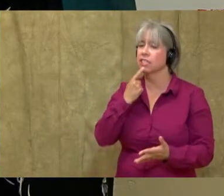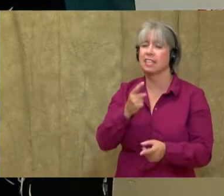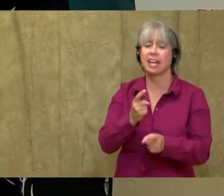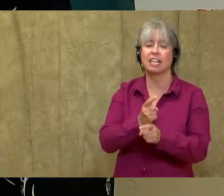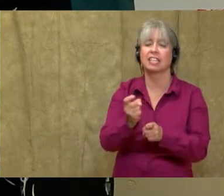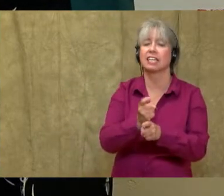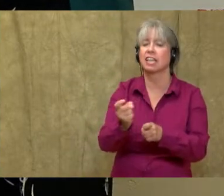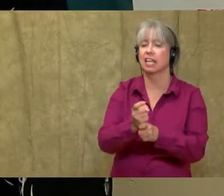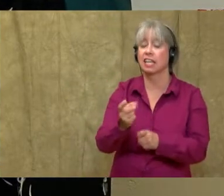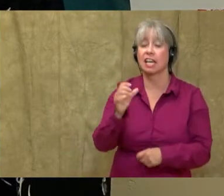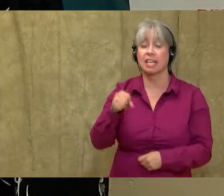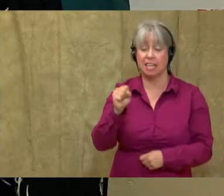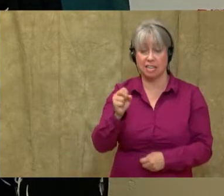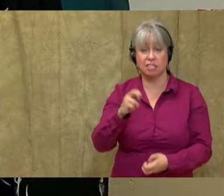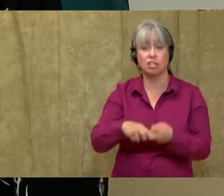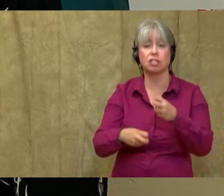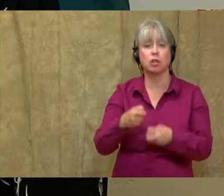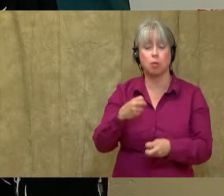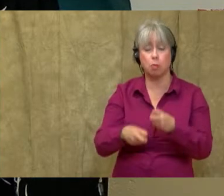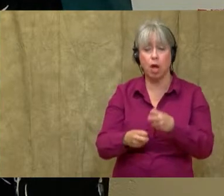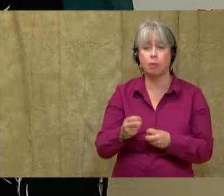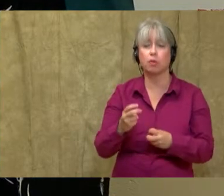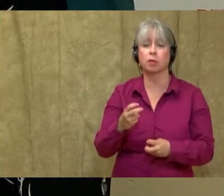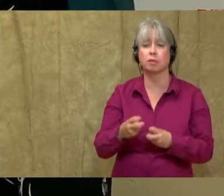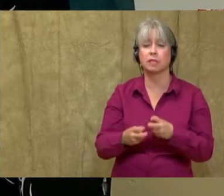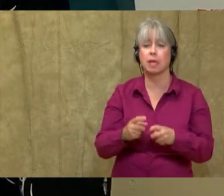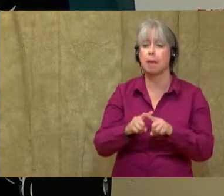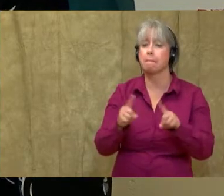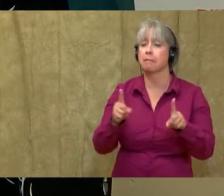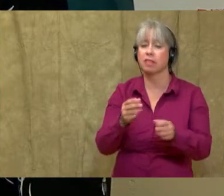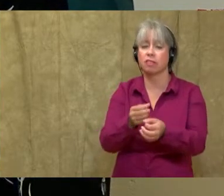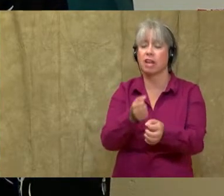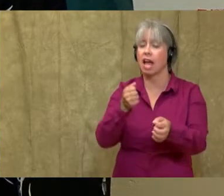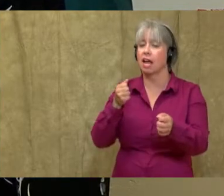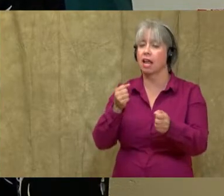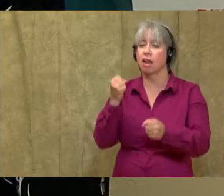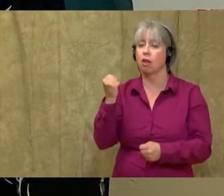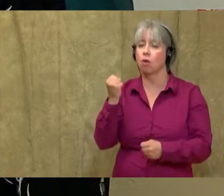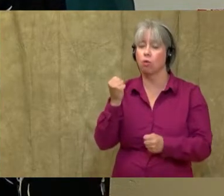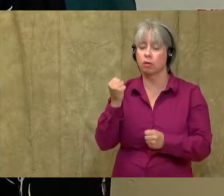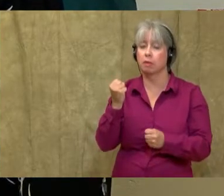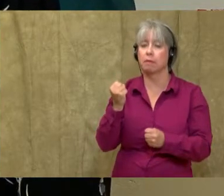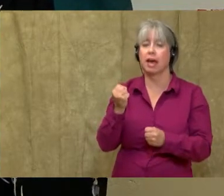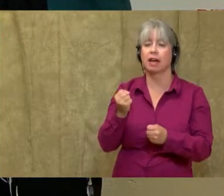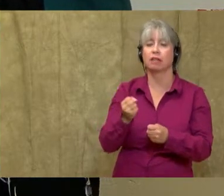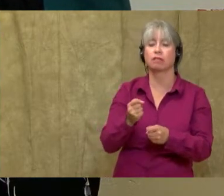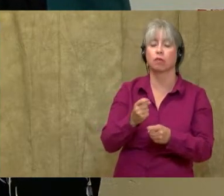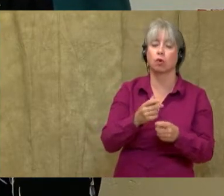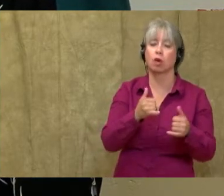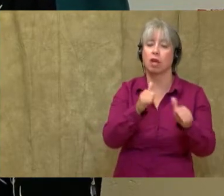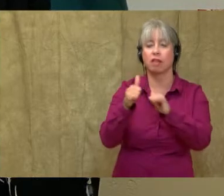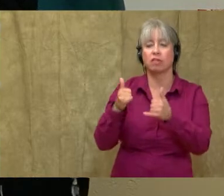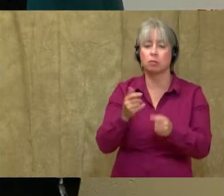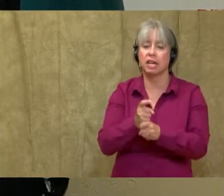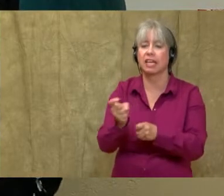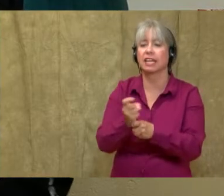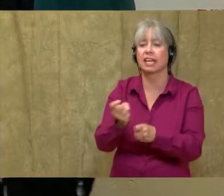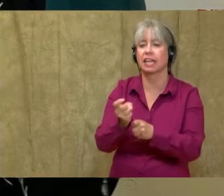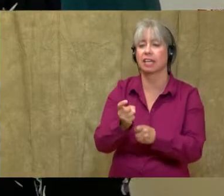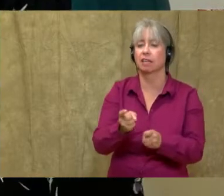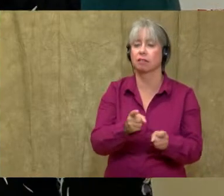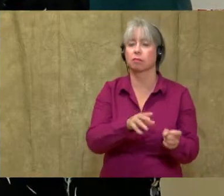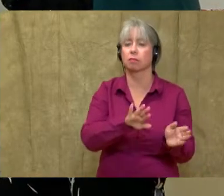yes, these are issues and these are downfalls, but they are not going to hold her back from having a good time. Let's look at the last section of the poem.